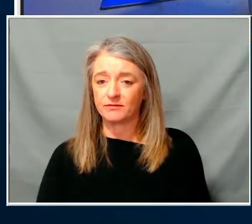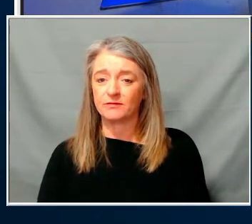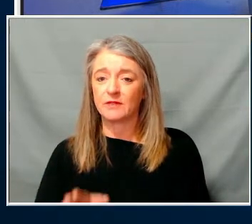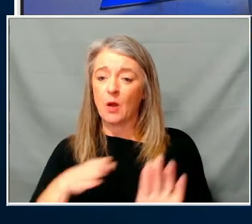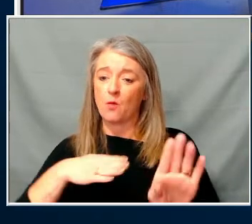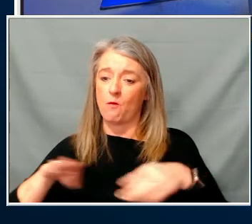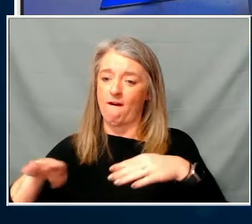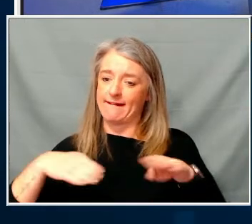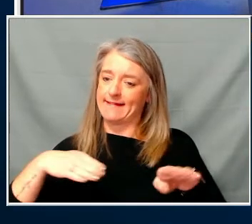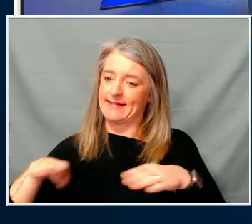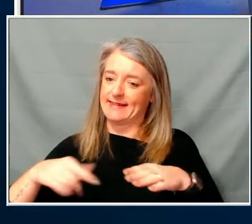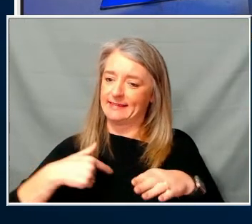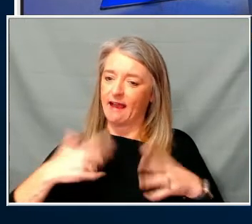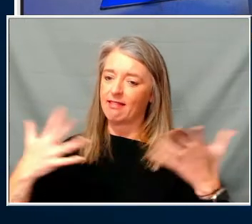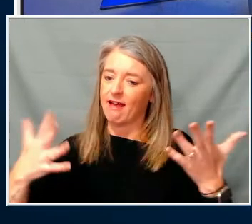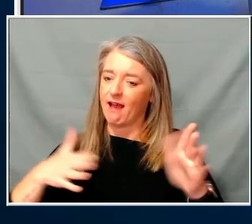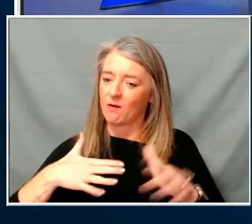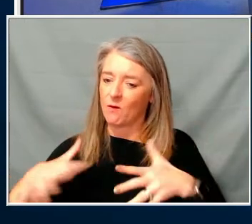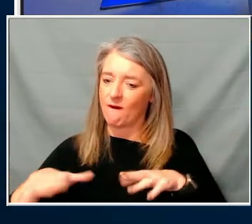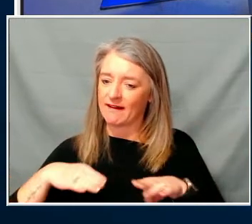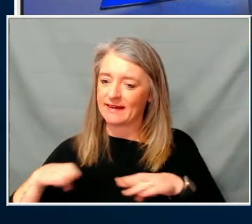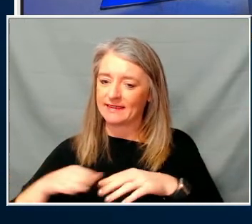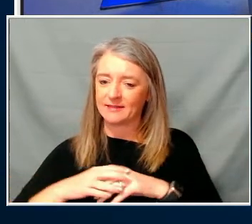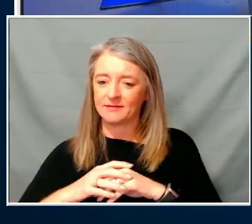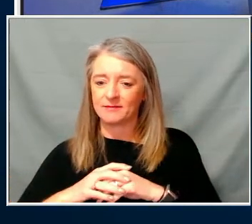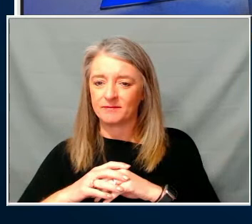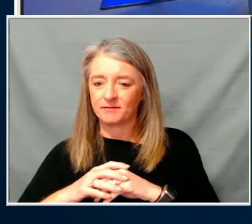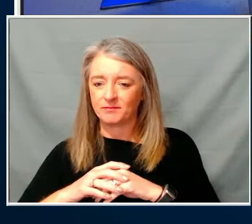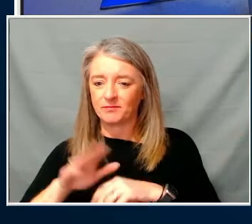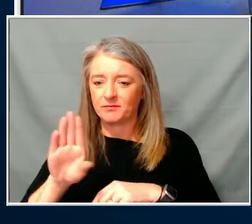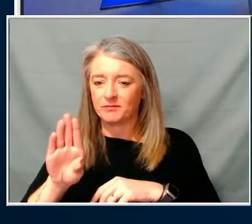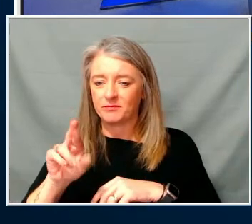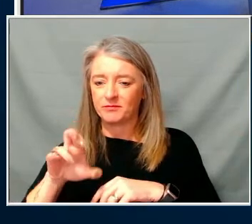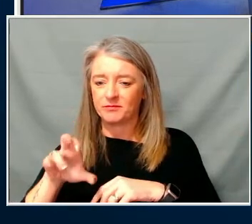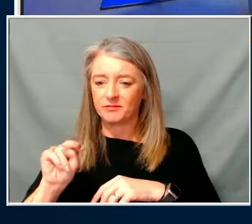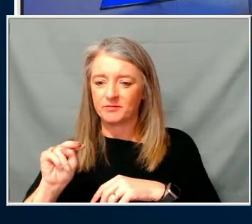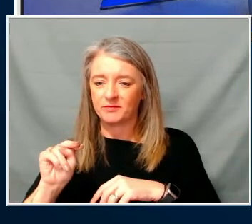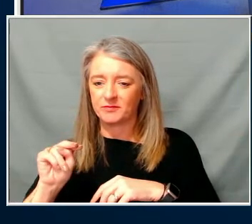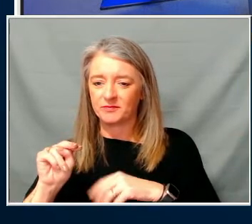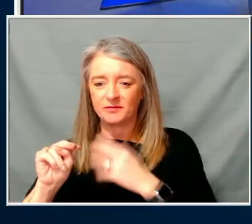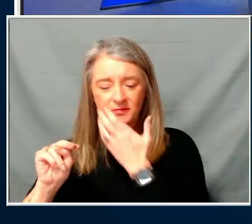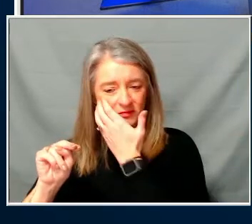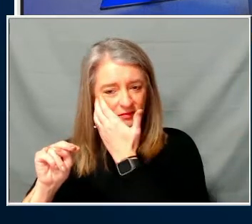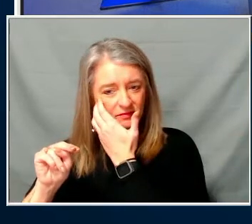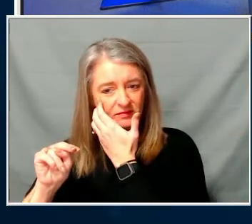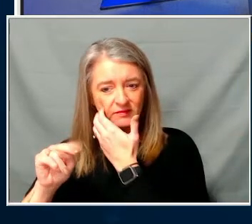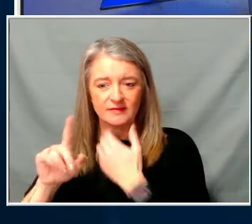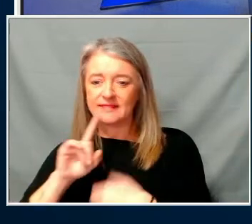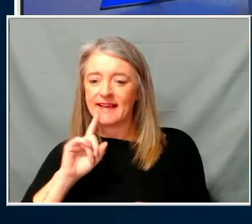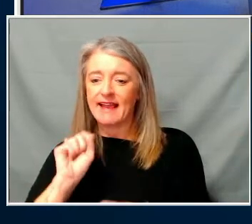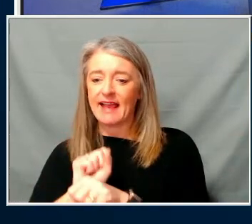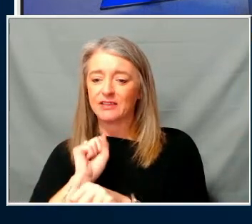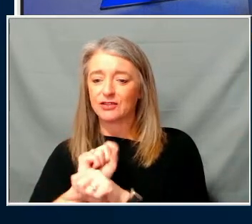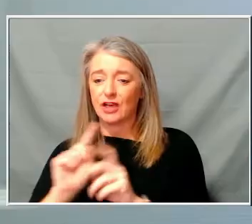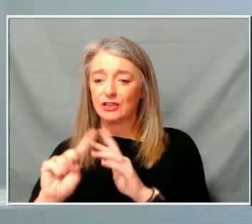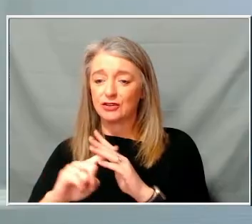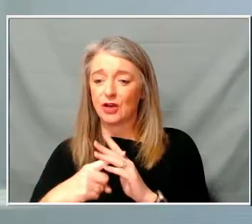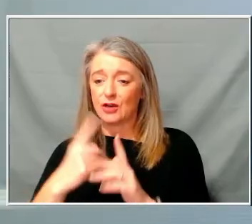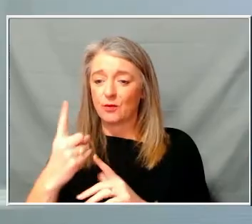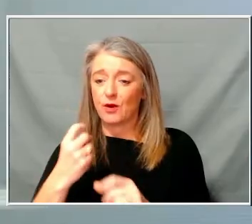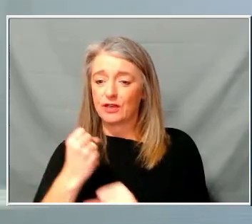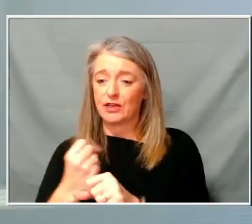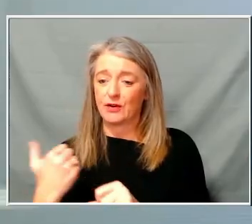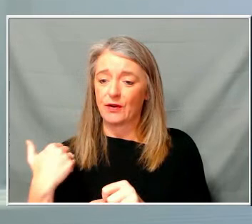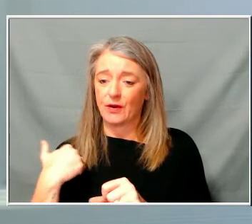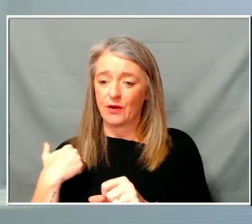Walking, a lot of walking. Brian? And yeah, I only started about a year ago,